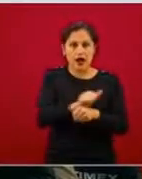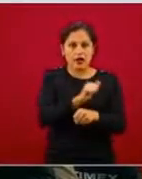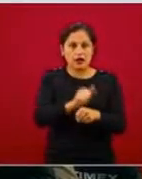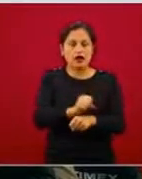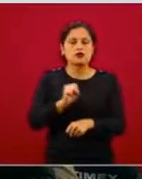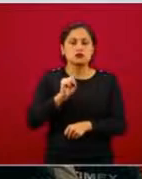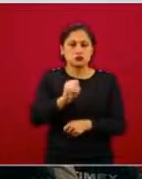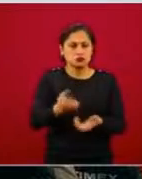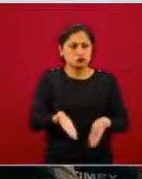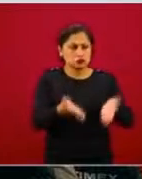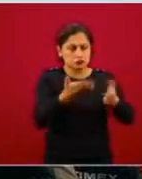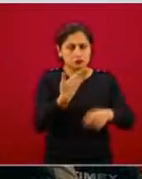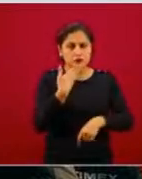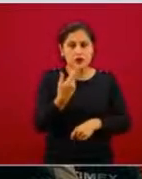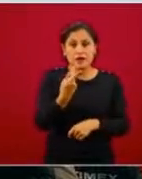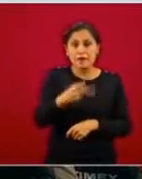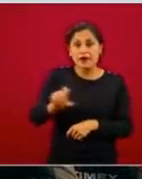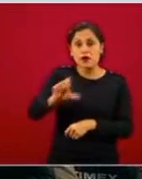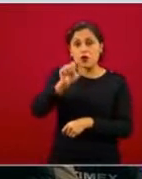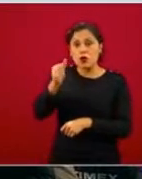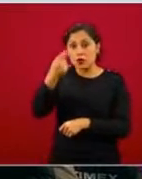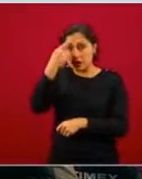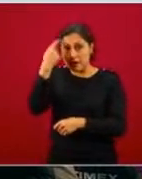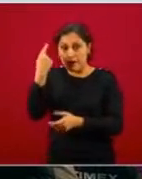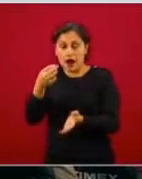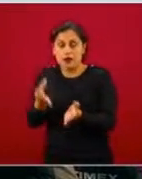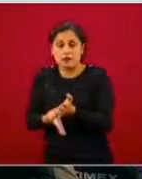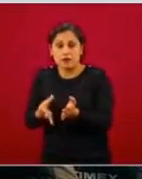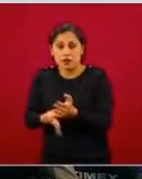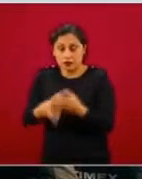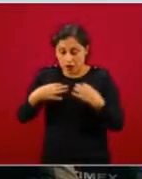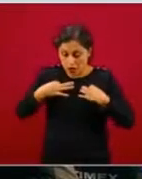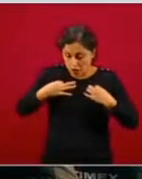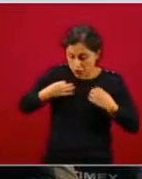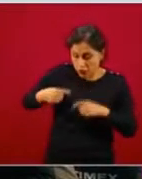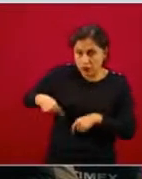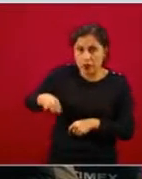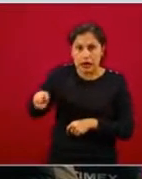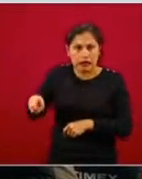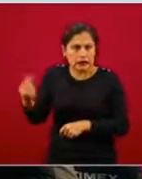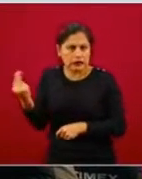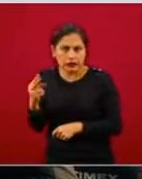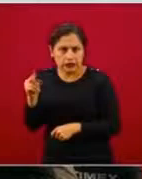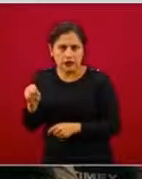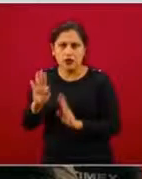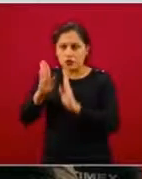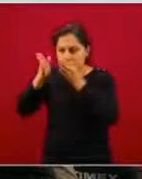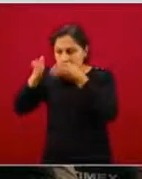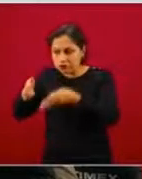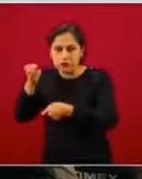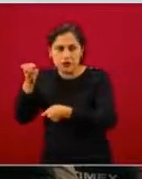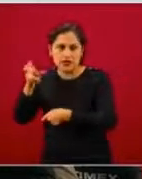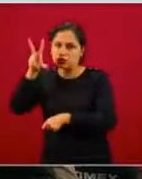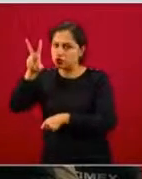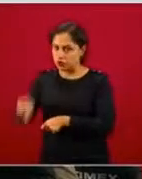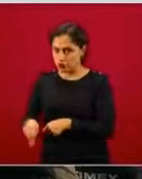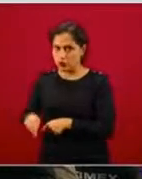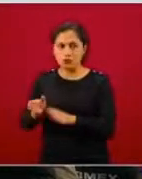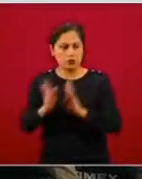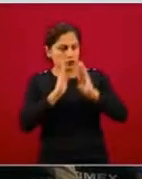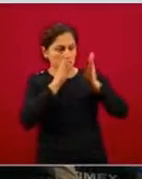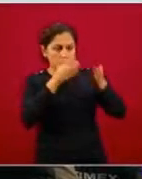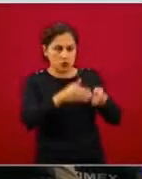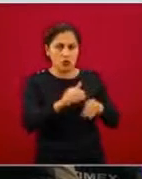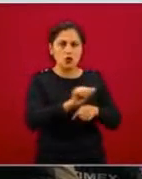production line open. But if they make shoes, they can't turn up their production line. So this